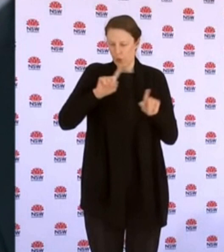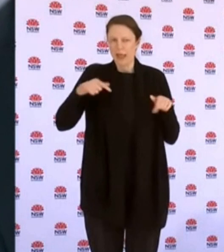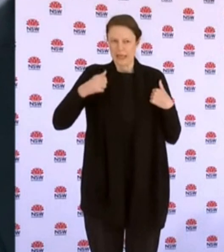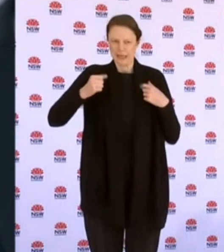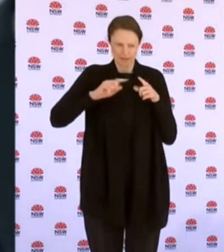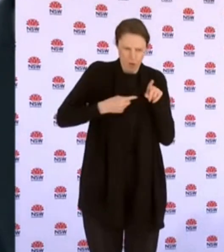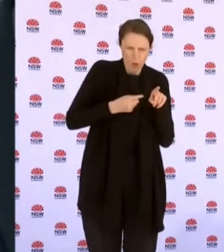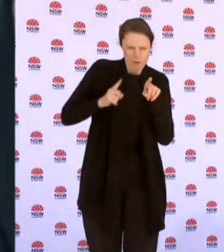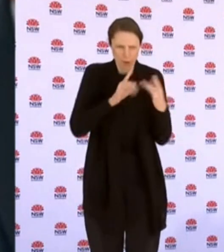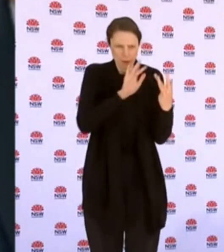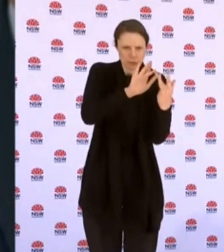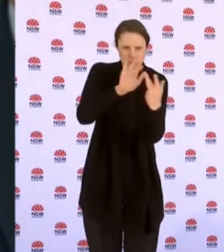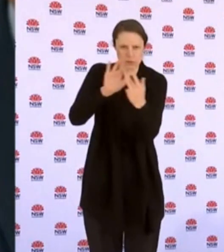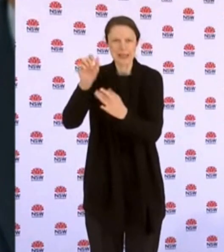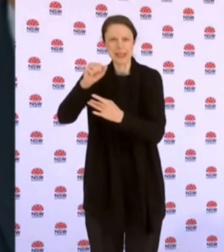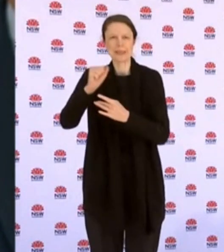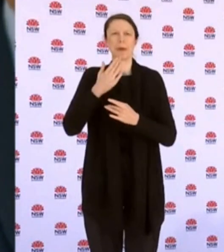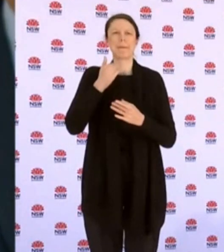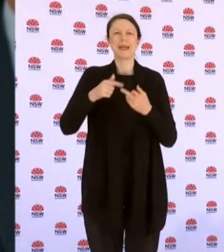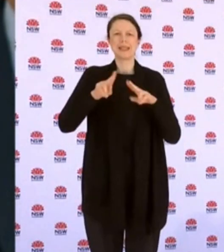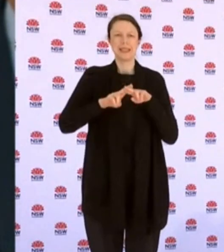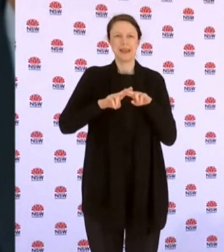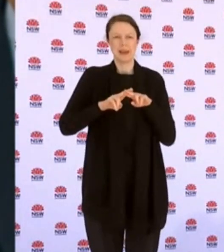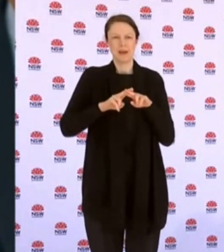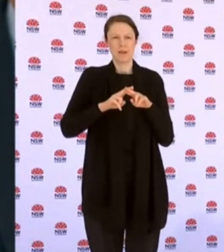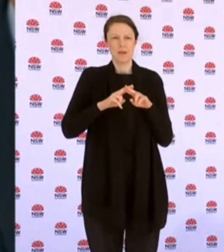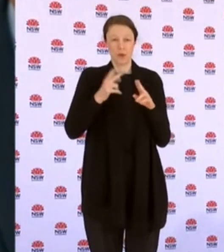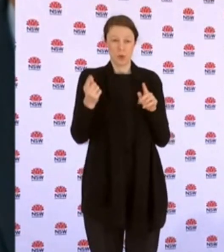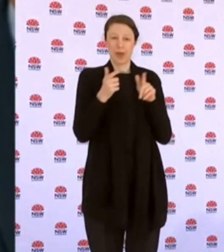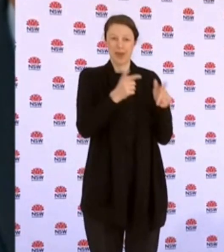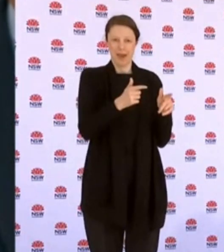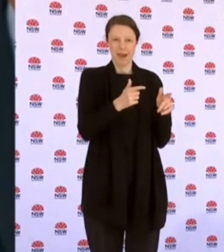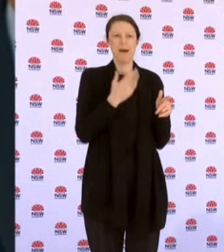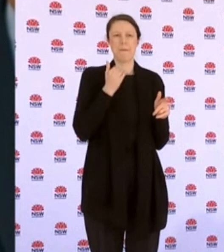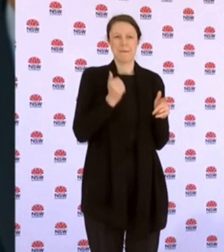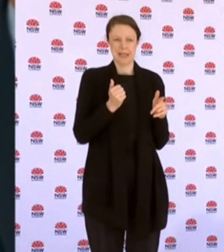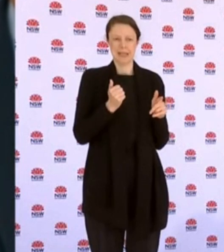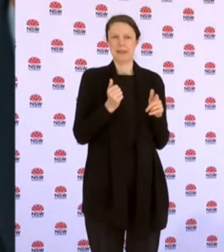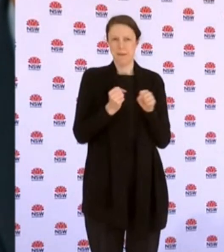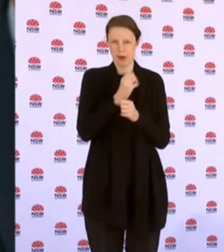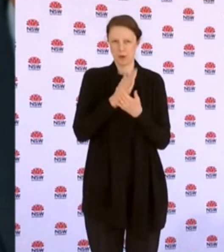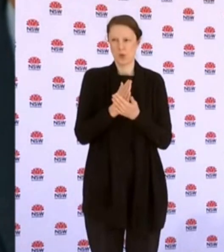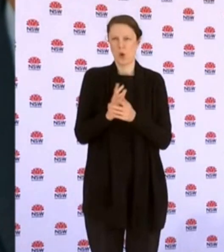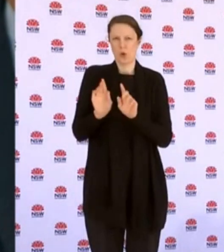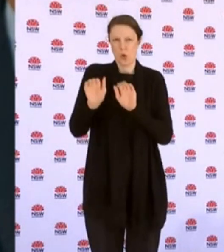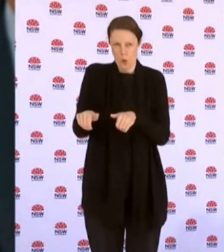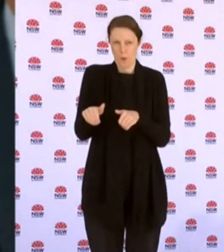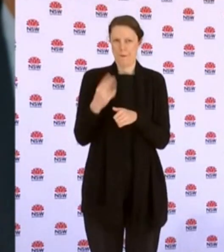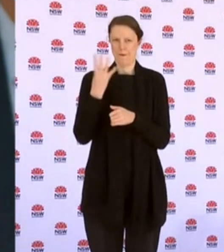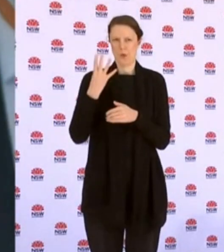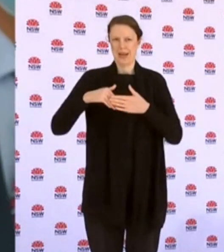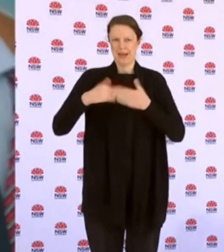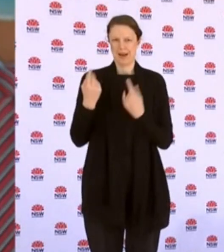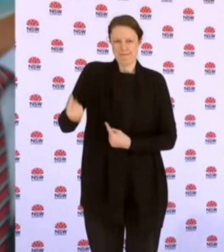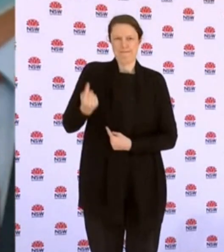with the cooperation of those workplaces, but we also are alerting the community. In terms of the number of people